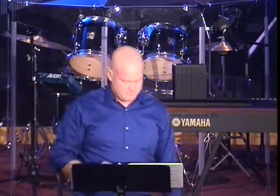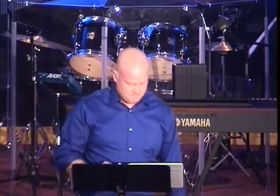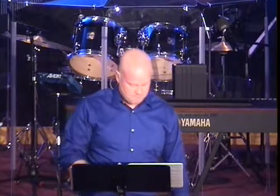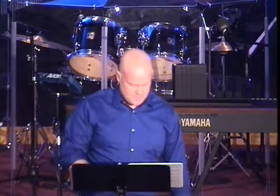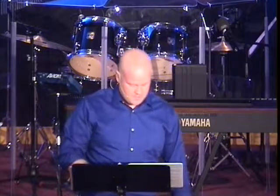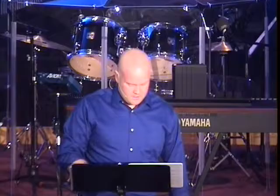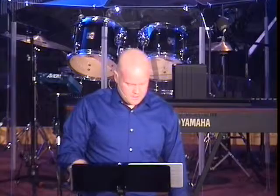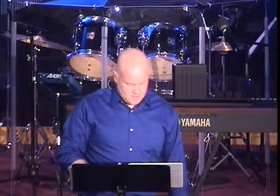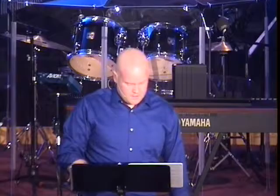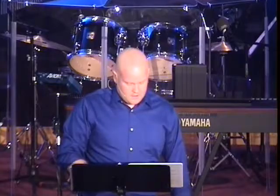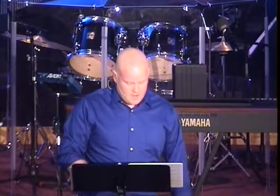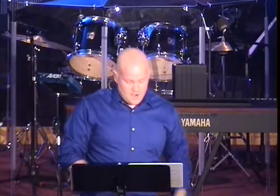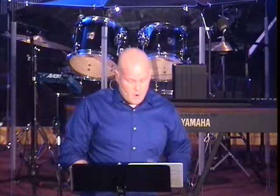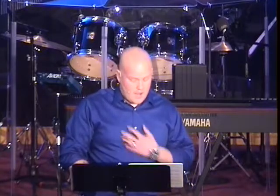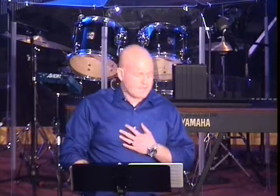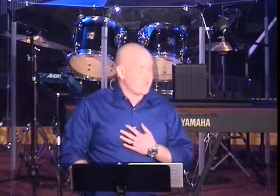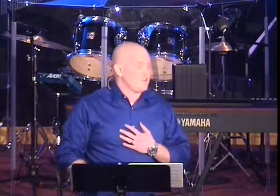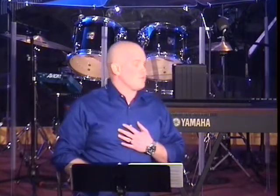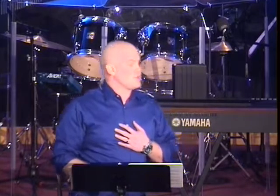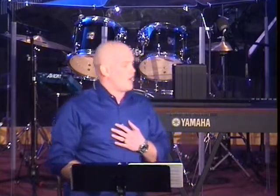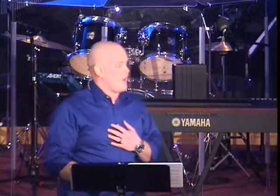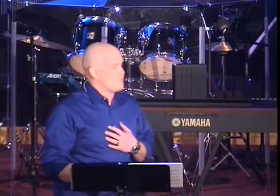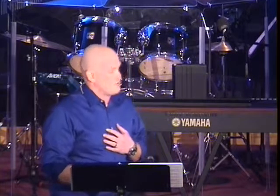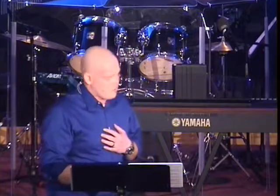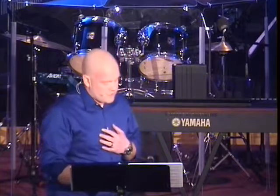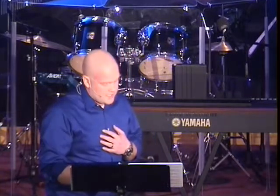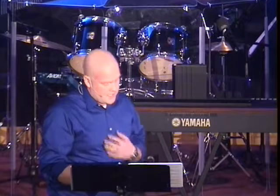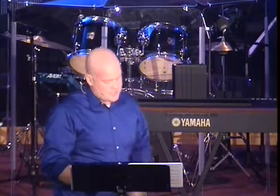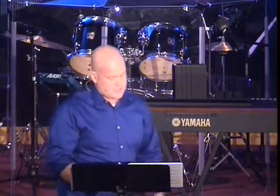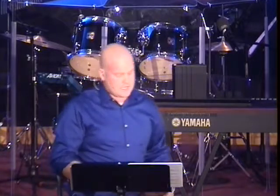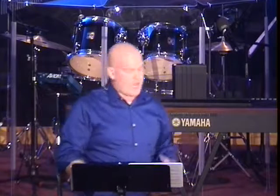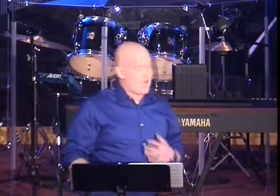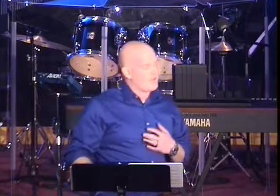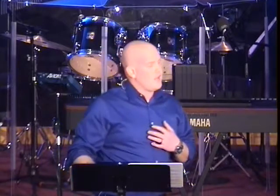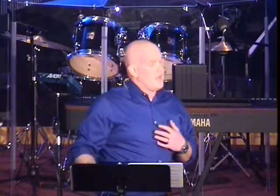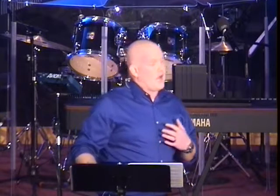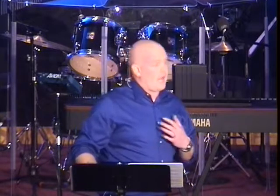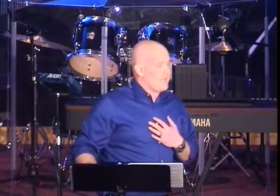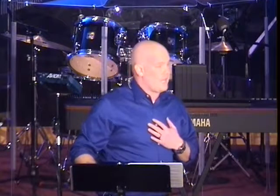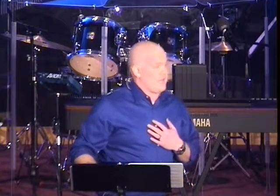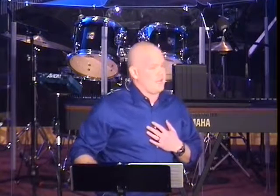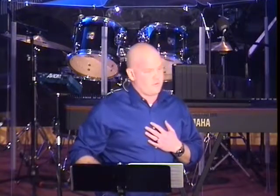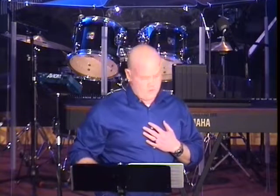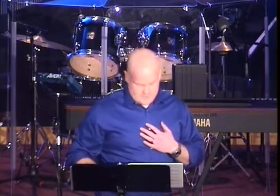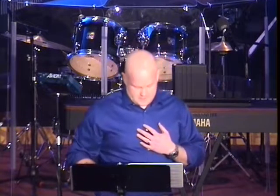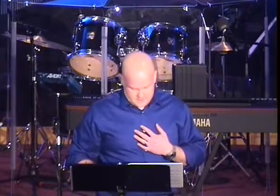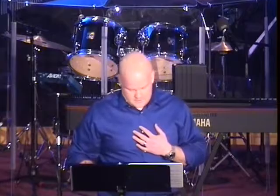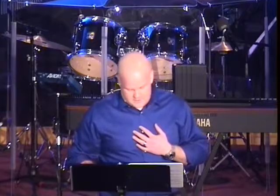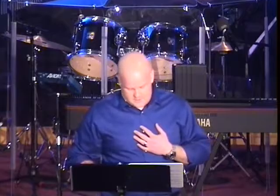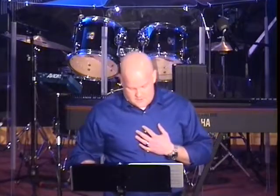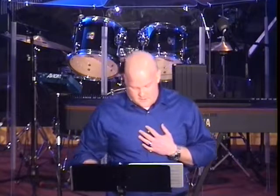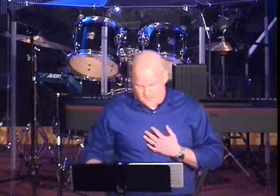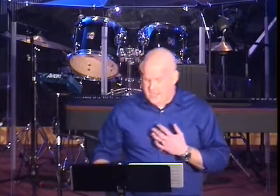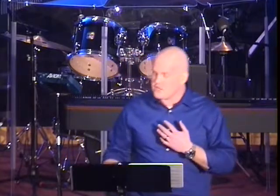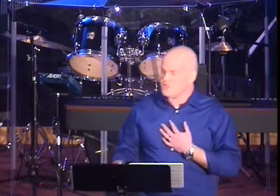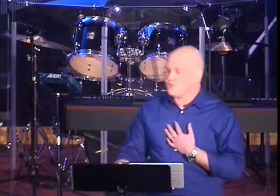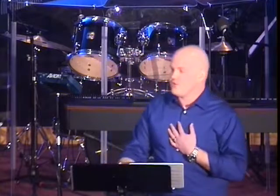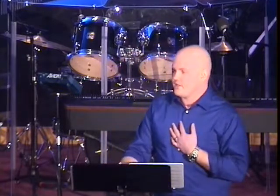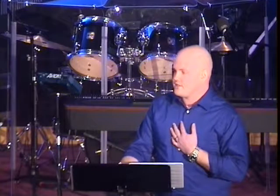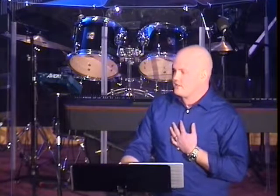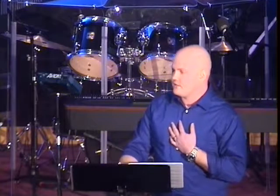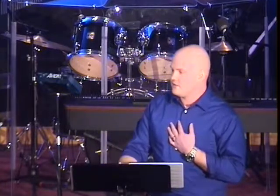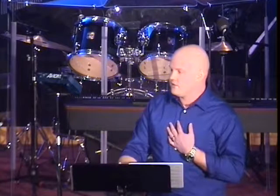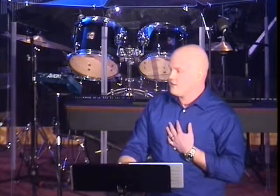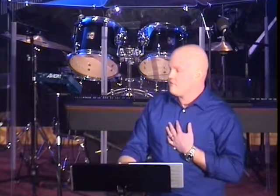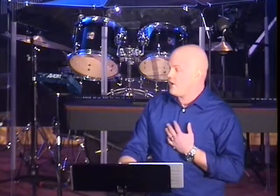God. I know I've said numerous times on numerous occasions, God, I can't handle this. I can't do